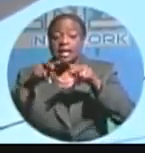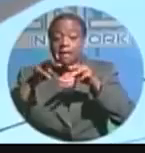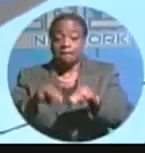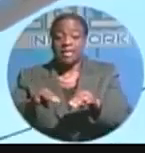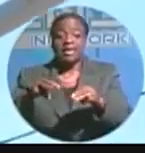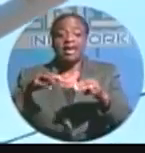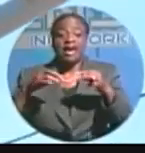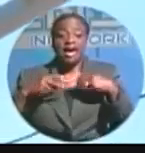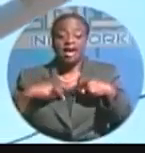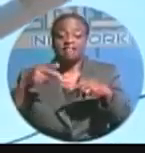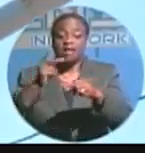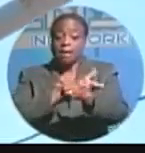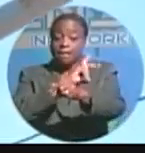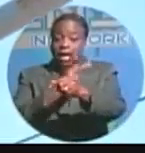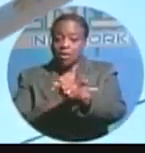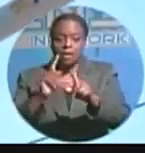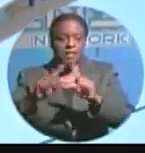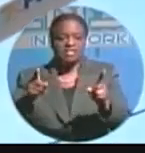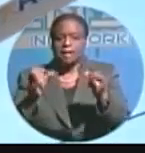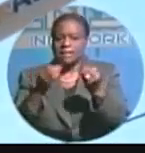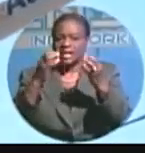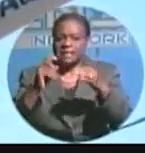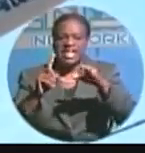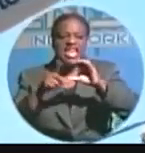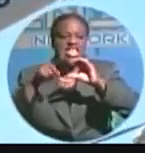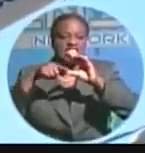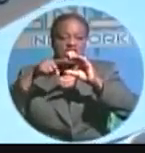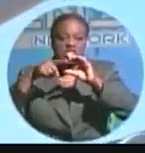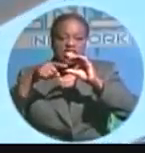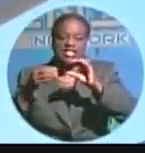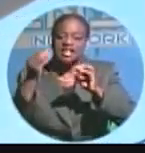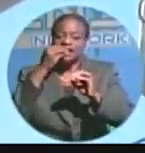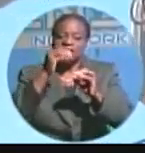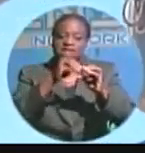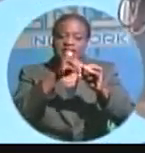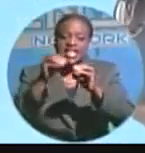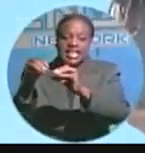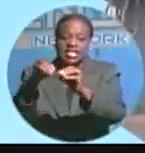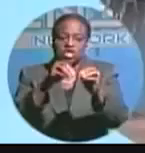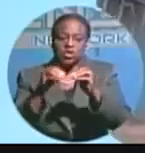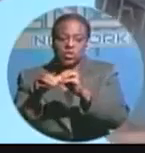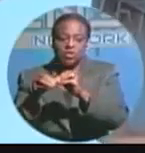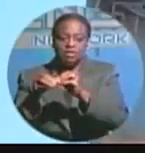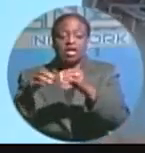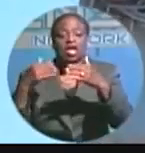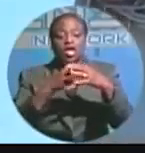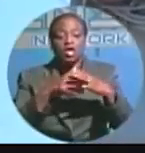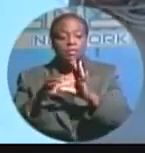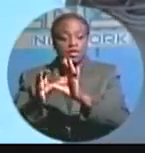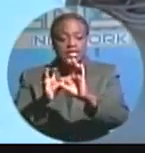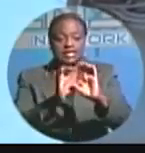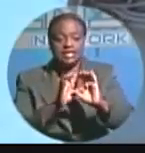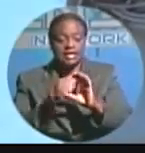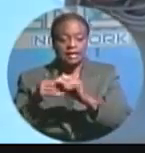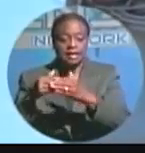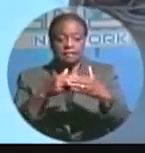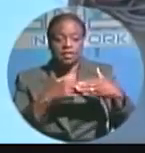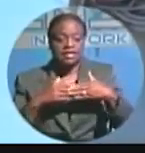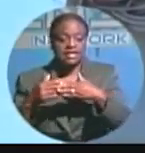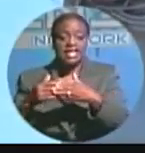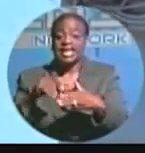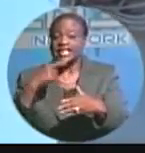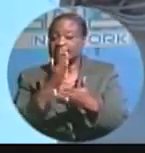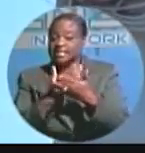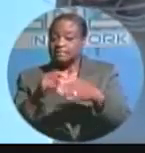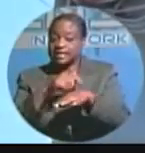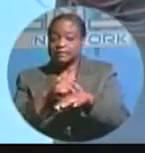distribution network is made up of many circuits which feed into a single community. Therefore, there is the likelihood that a problem may exist on one